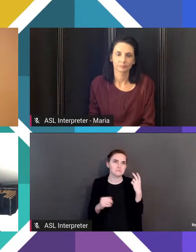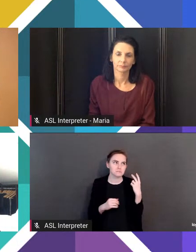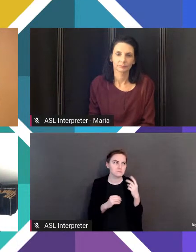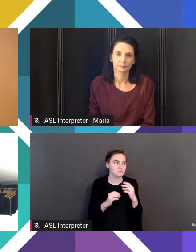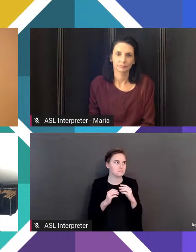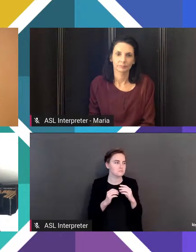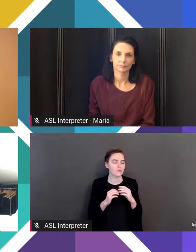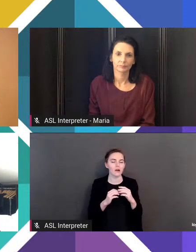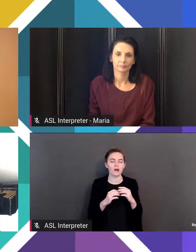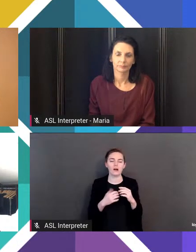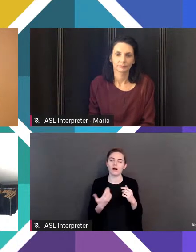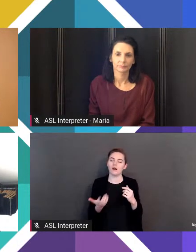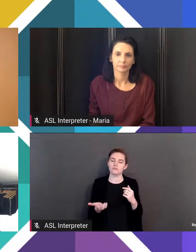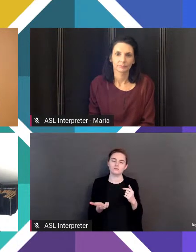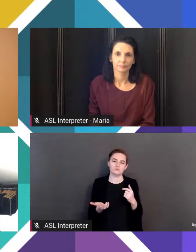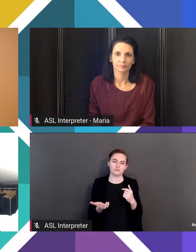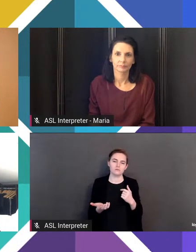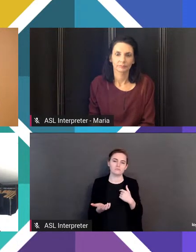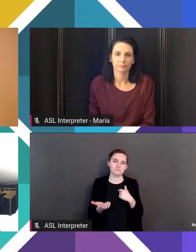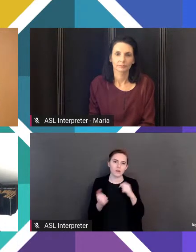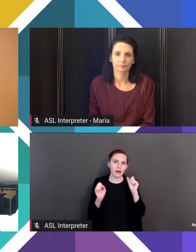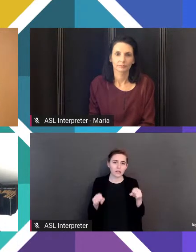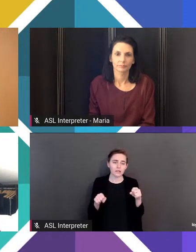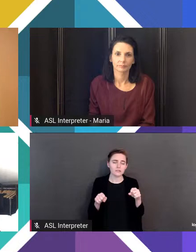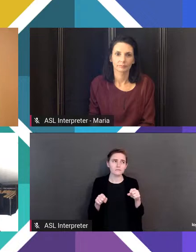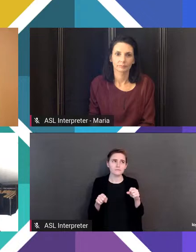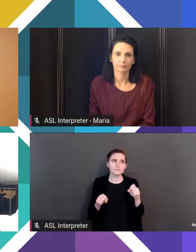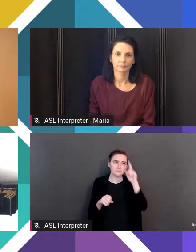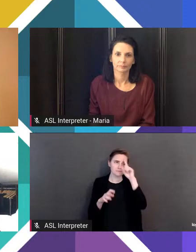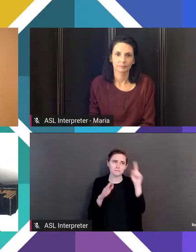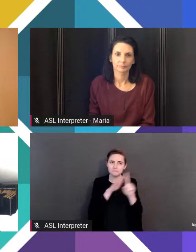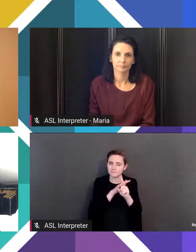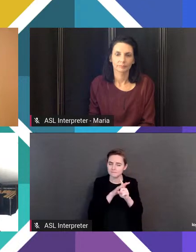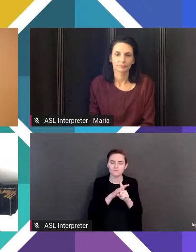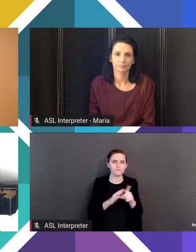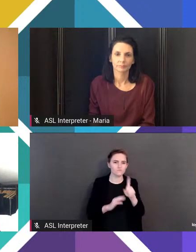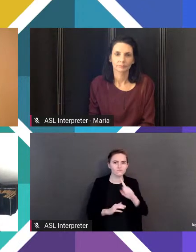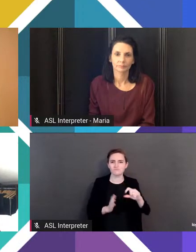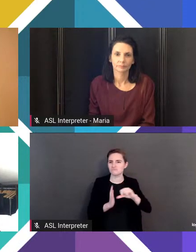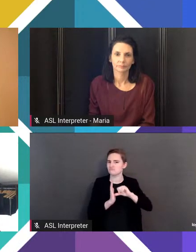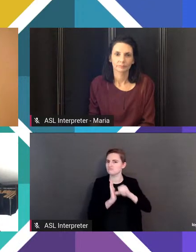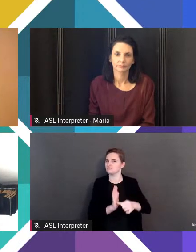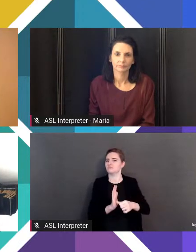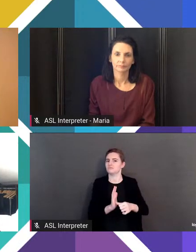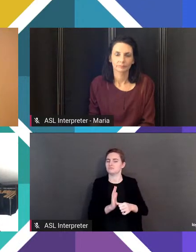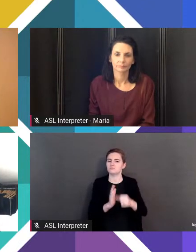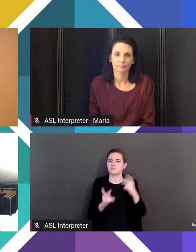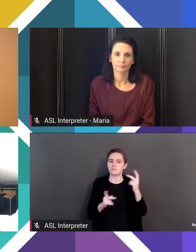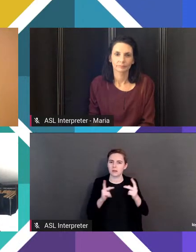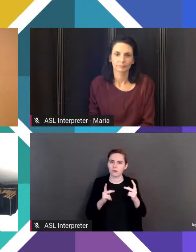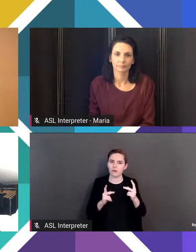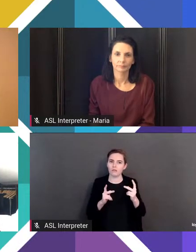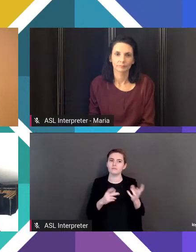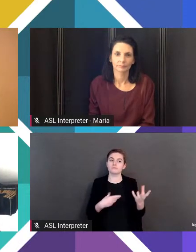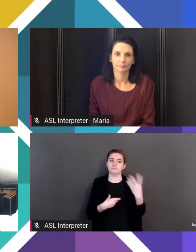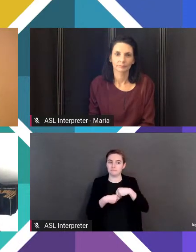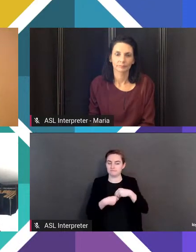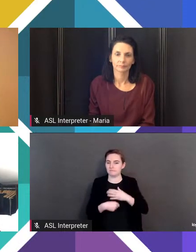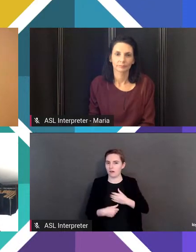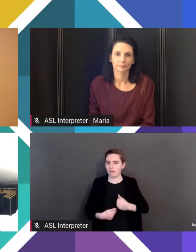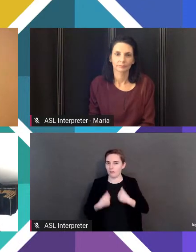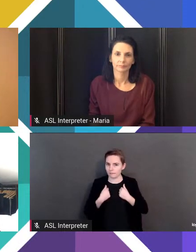well, I mean, I can think like of really integral people that have come into my life later that, like, you know, I kind